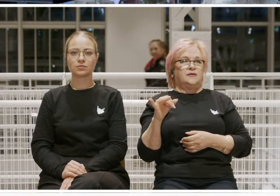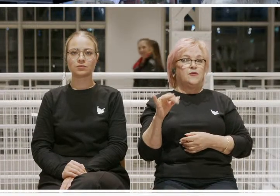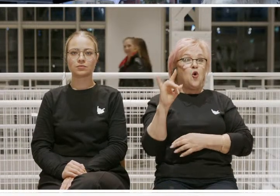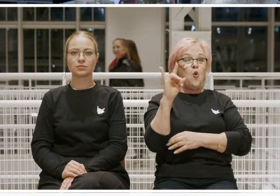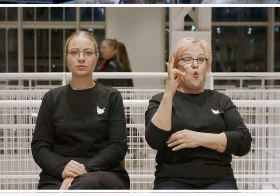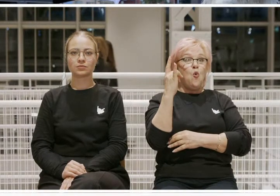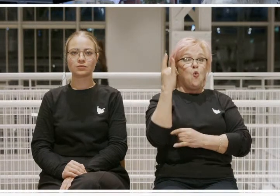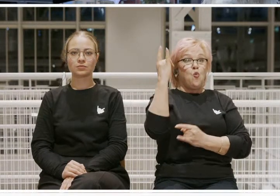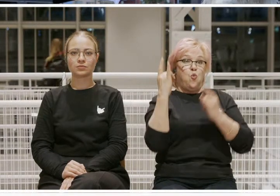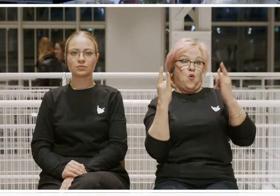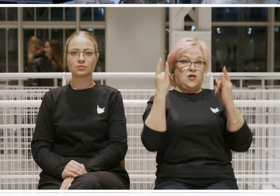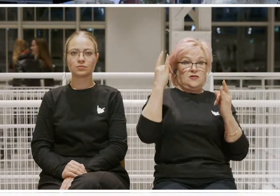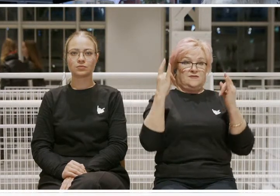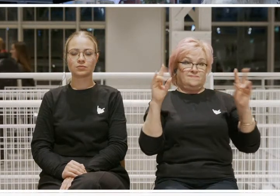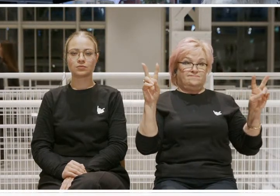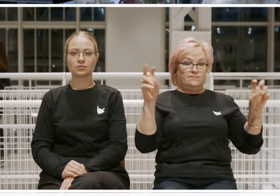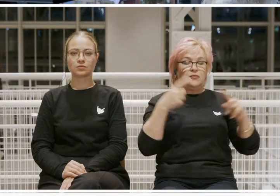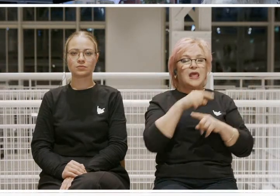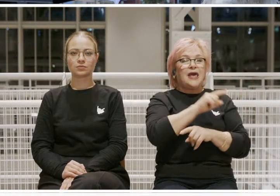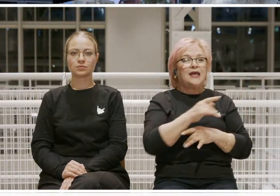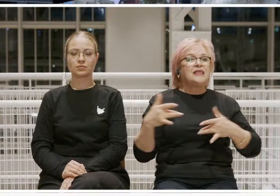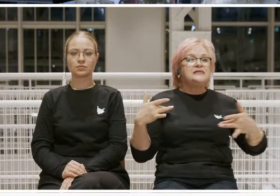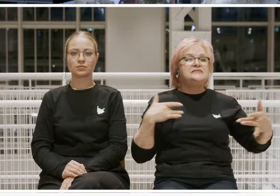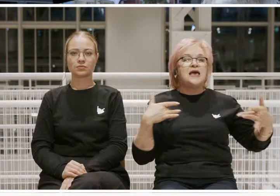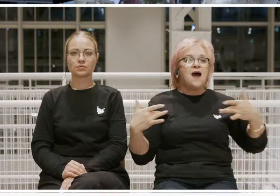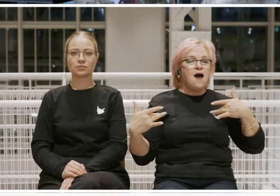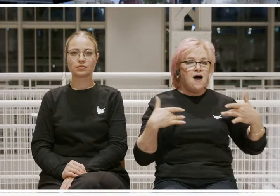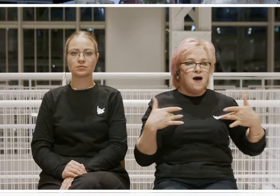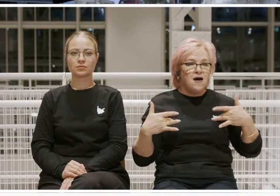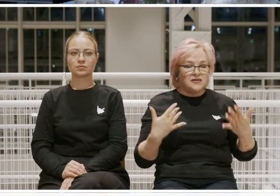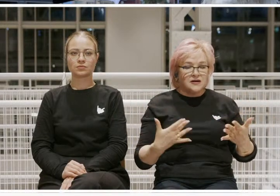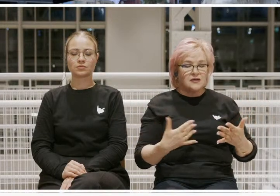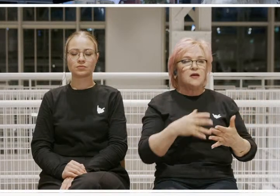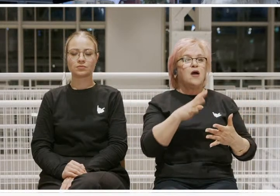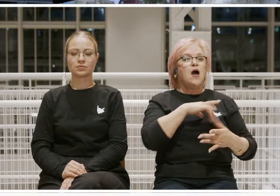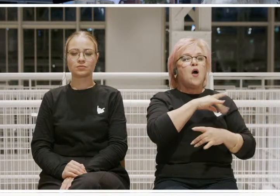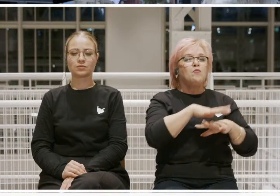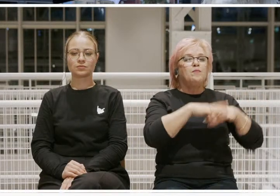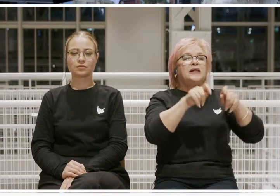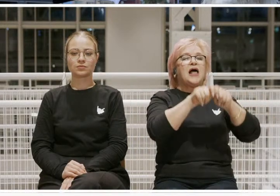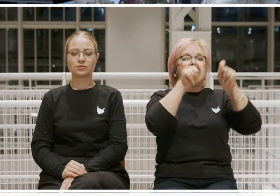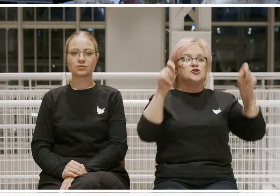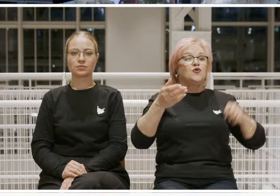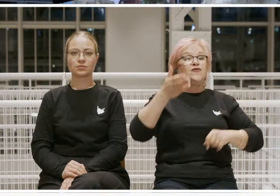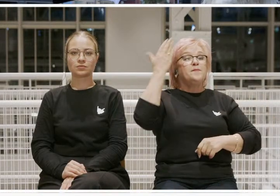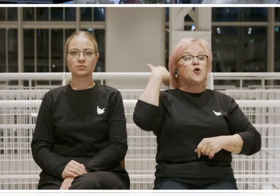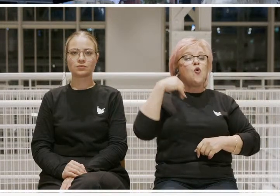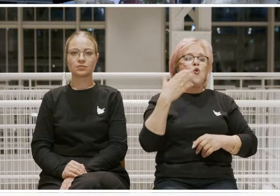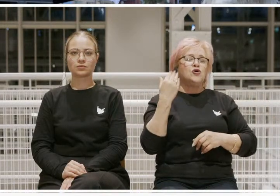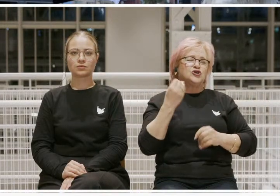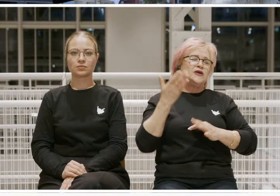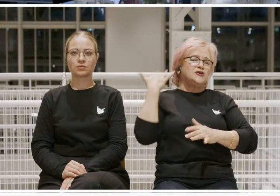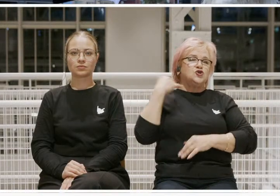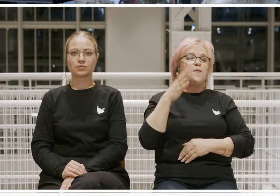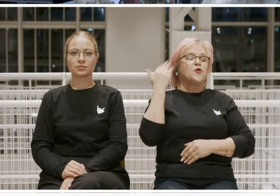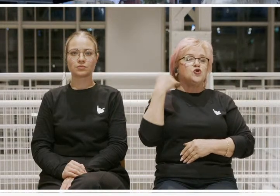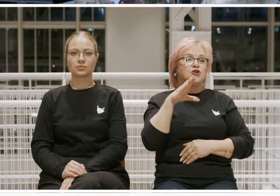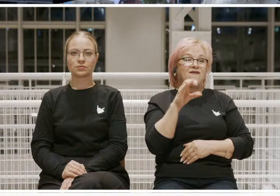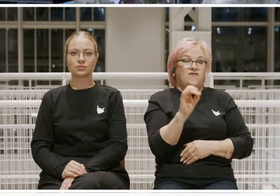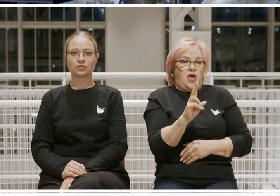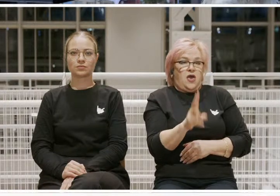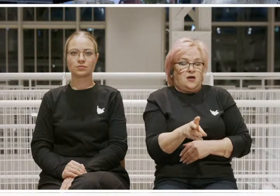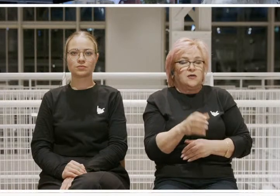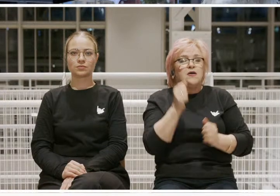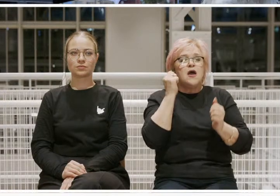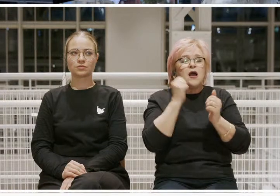organized a series of parades and performances developed with a diverse group of local participants throughout the opening